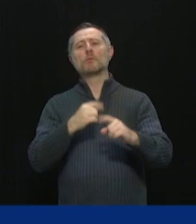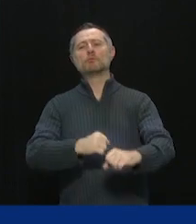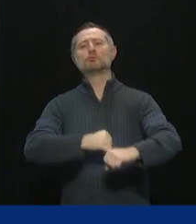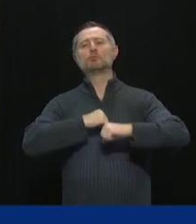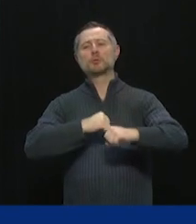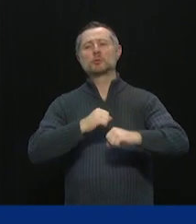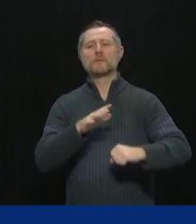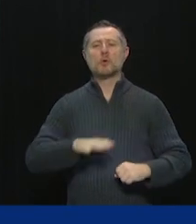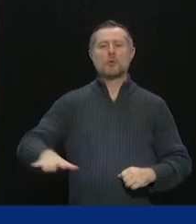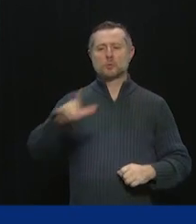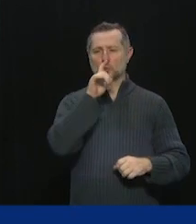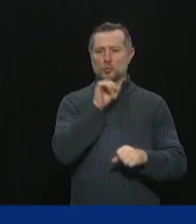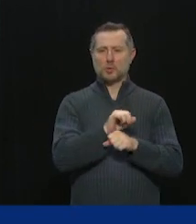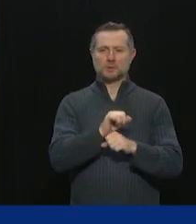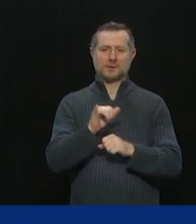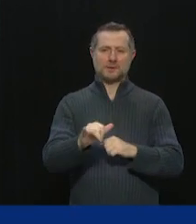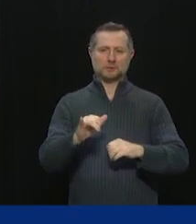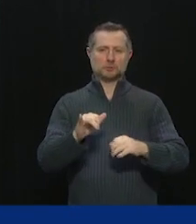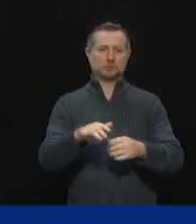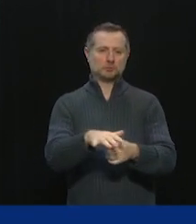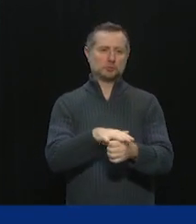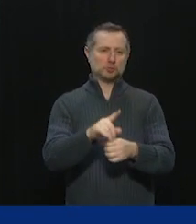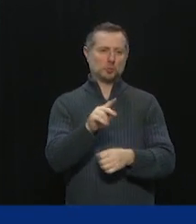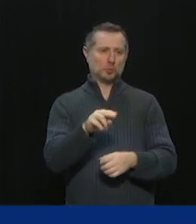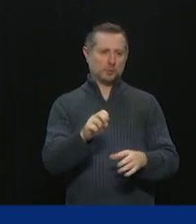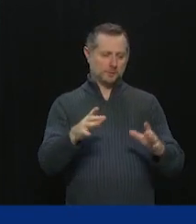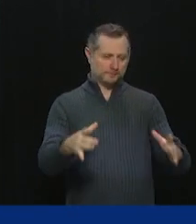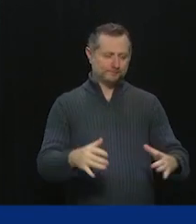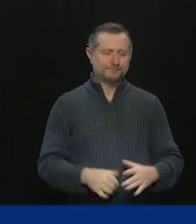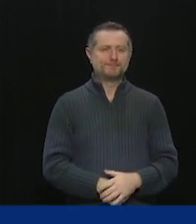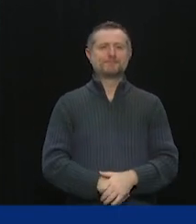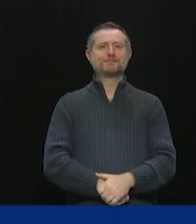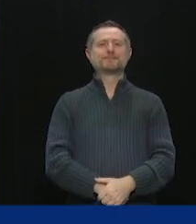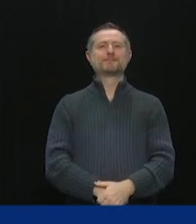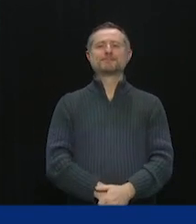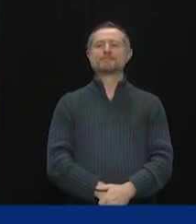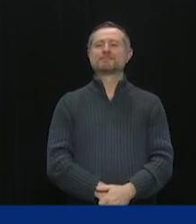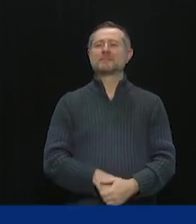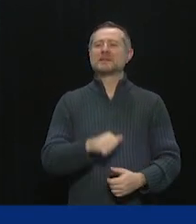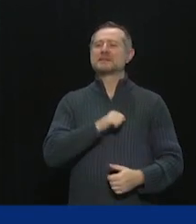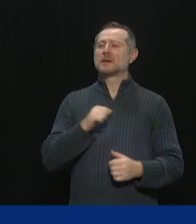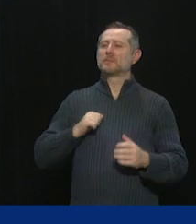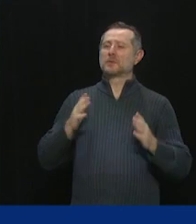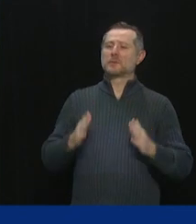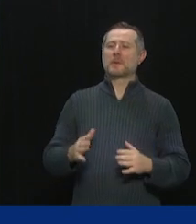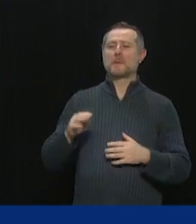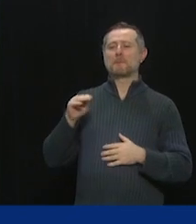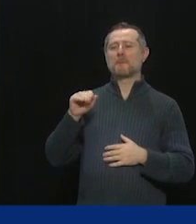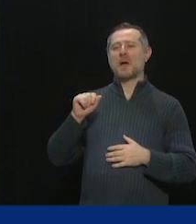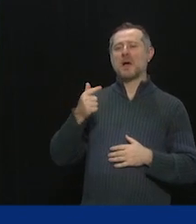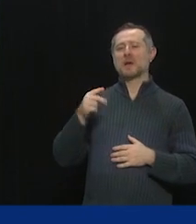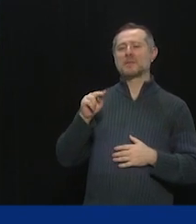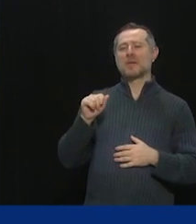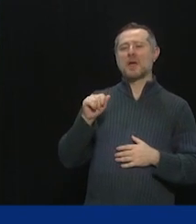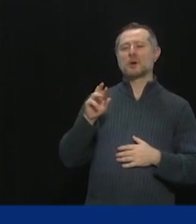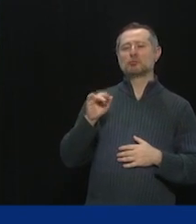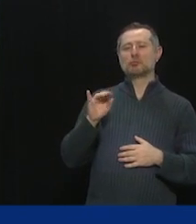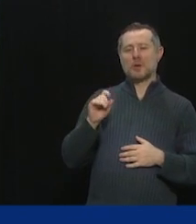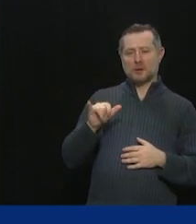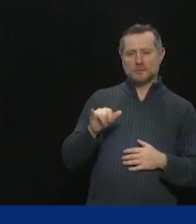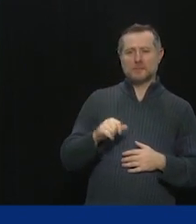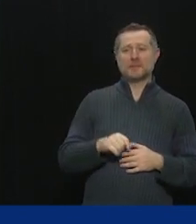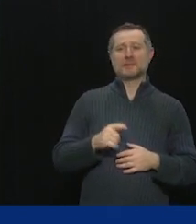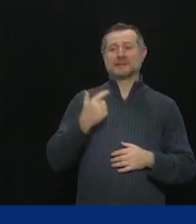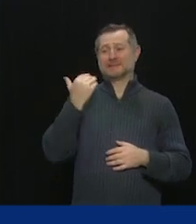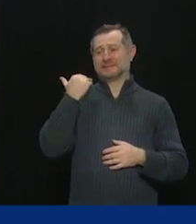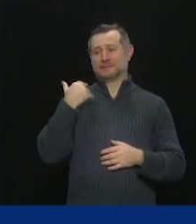individuals. Also, Assembly Member Magnarelli from Syracuse. I was literally at the Syracuse Fair this past